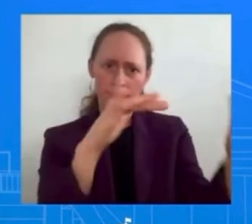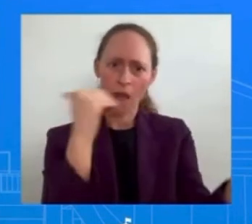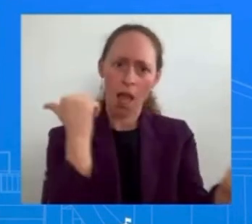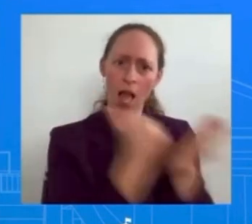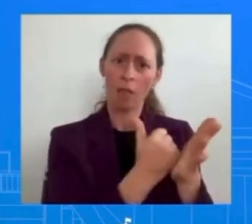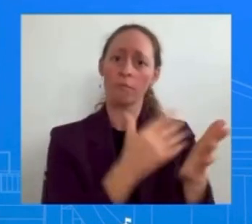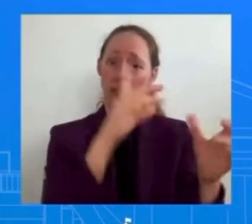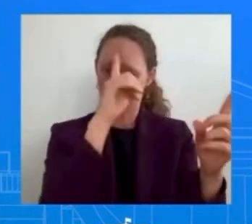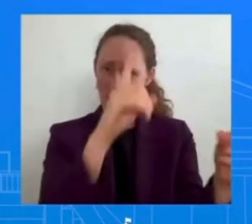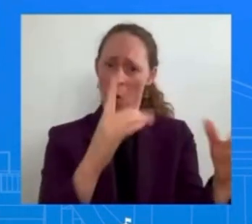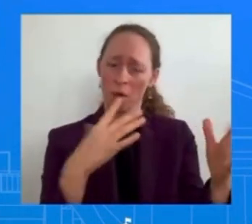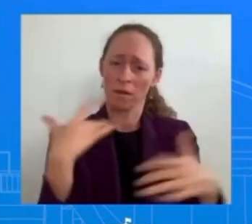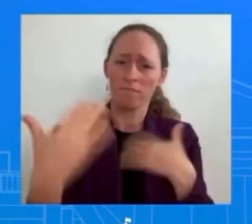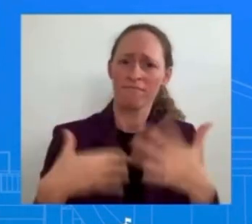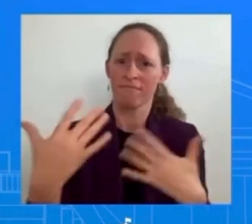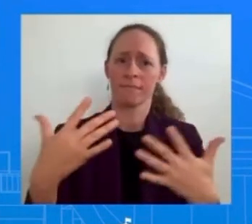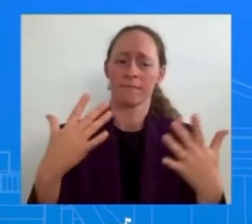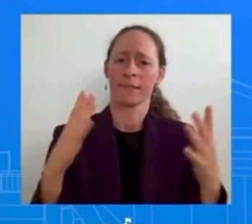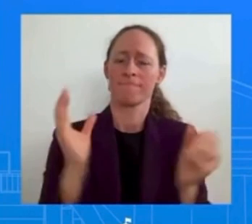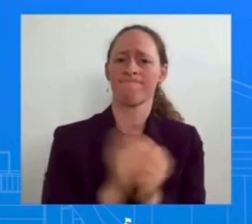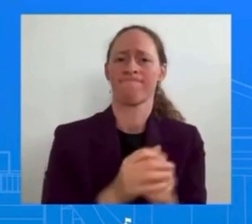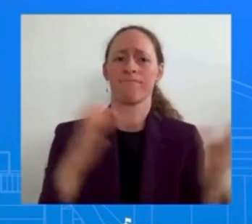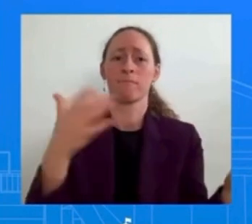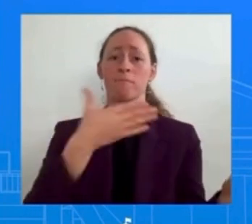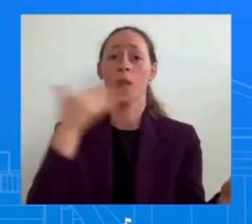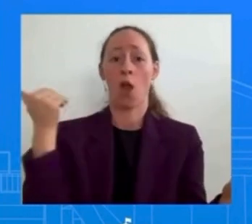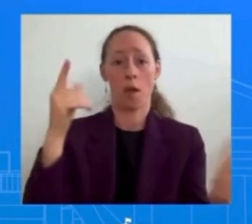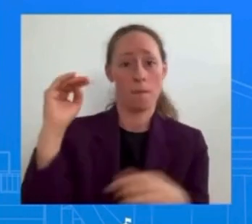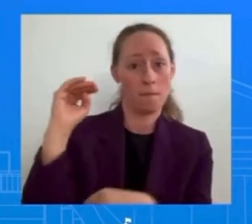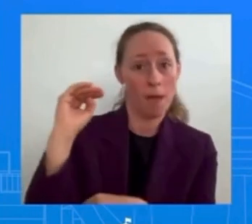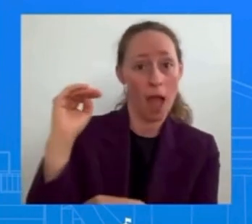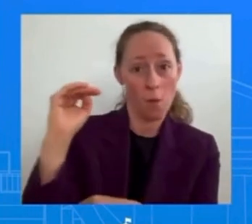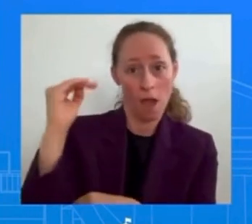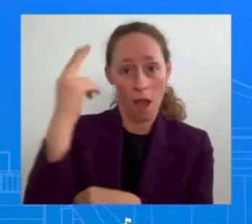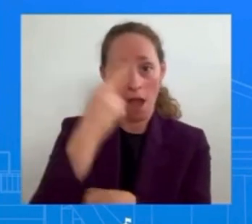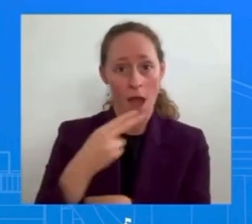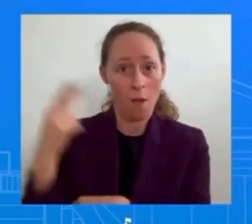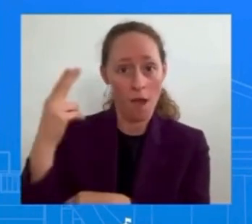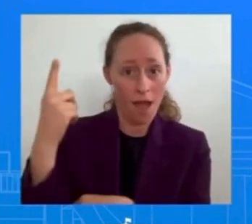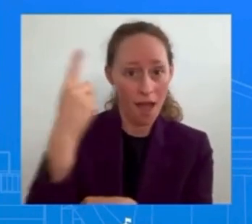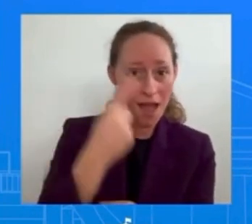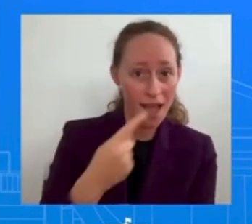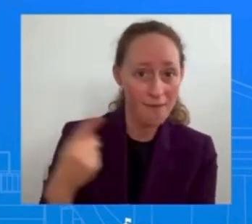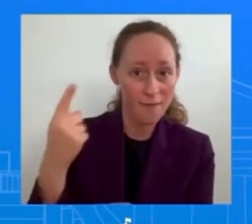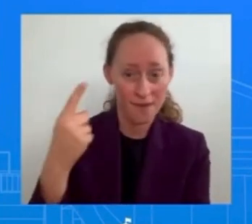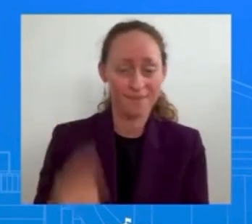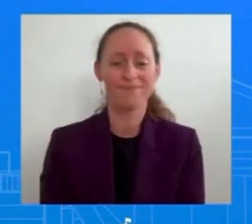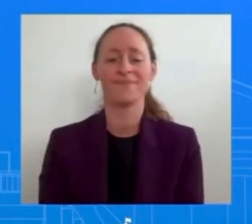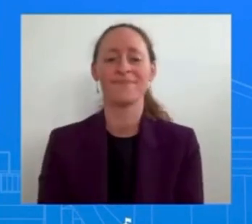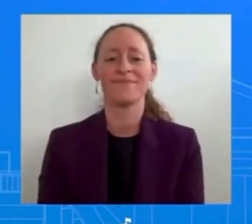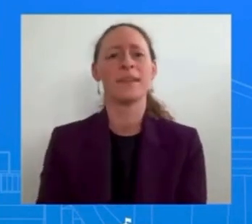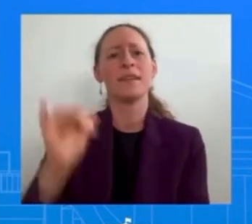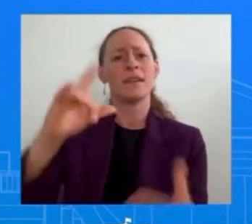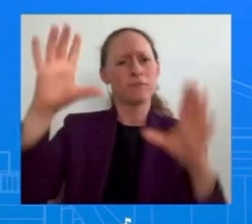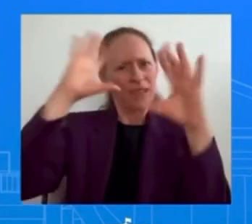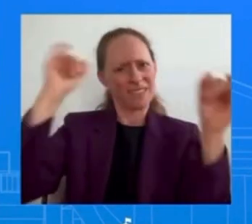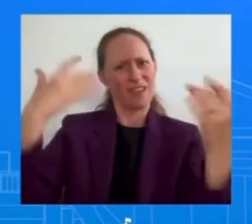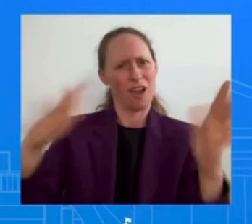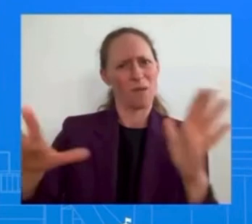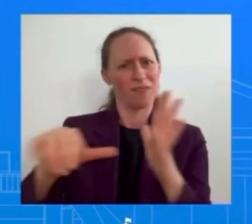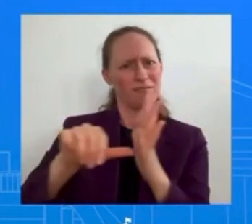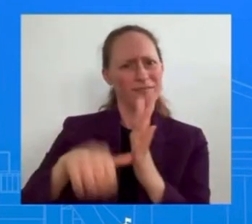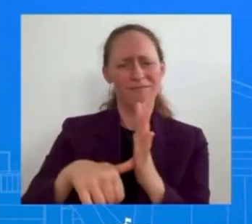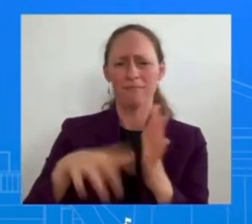president said yesterday, we are praying for those who lost so much, who lost loved ones, their community, their